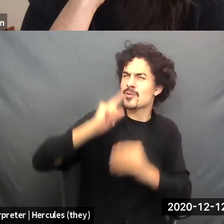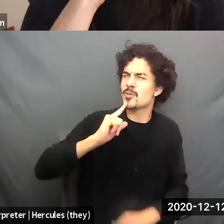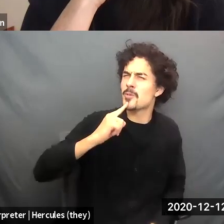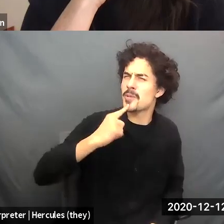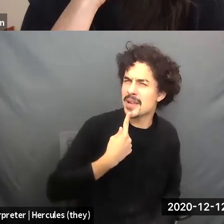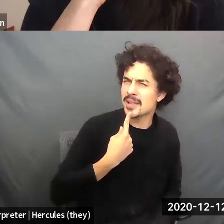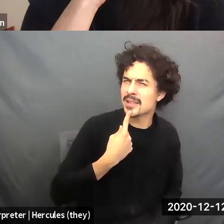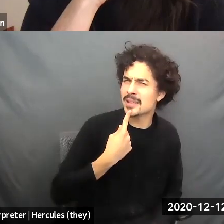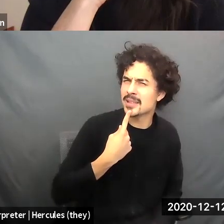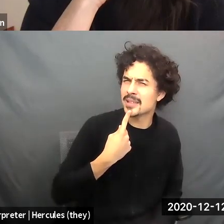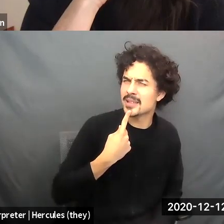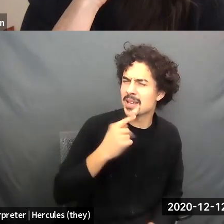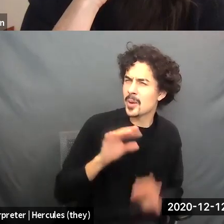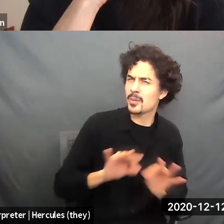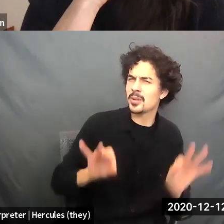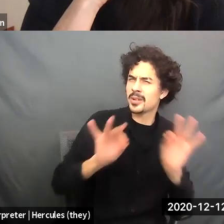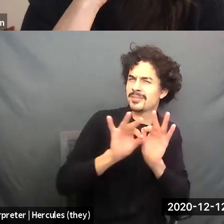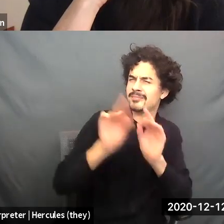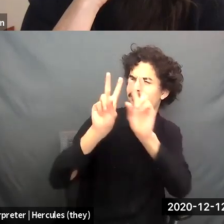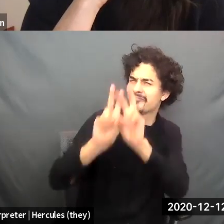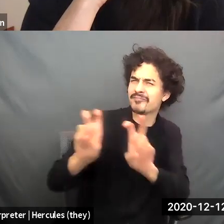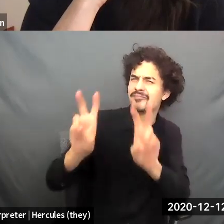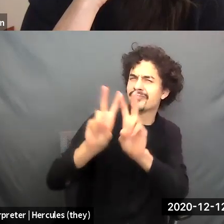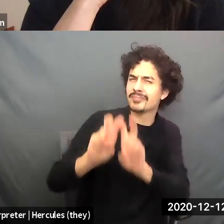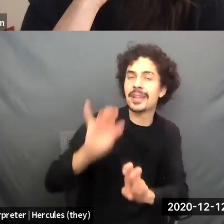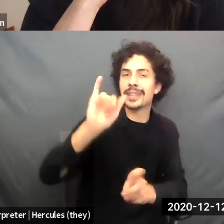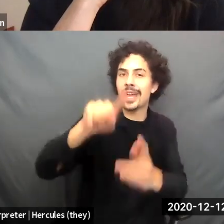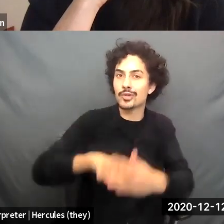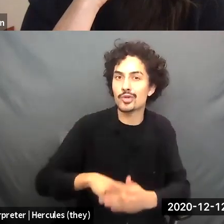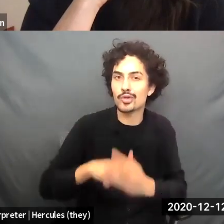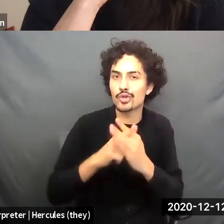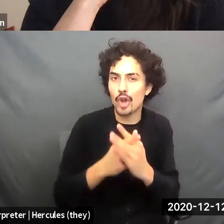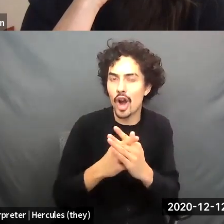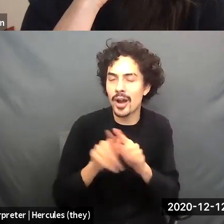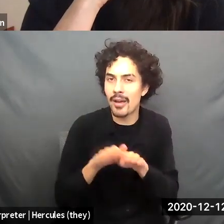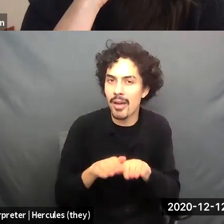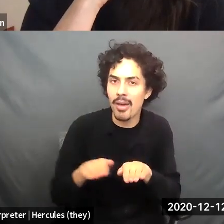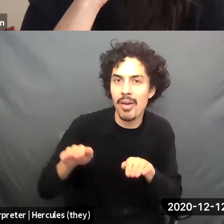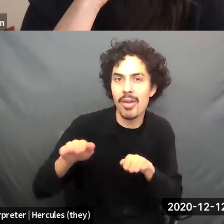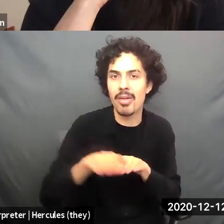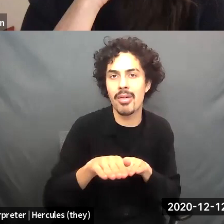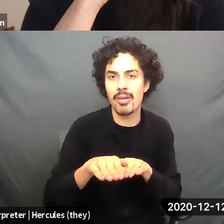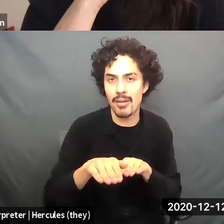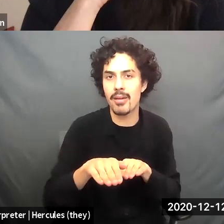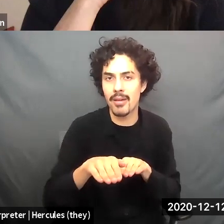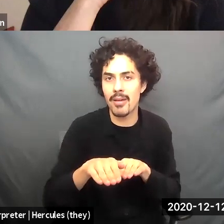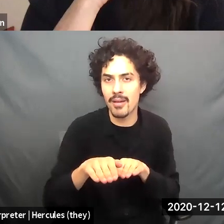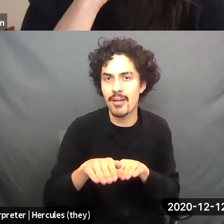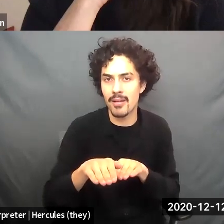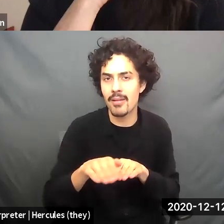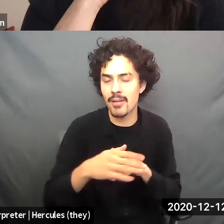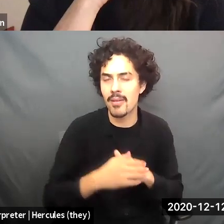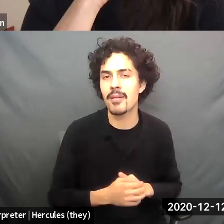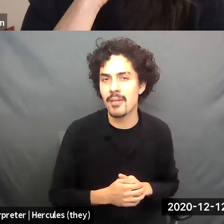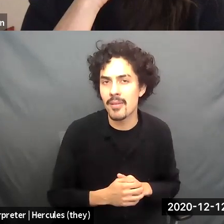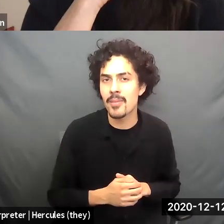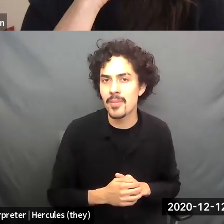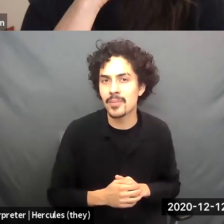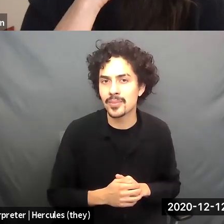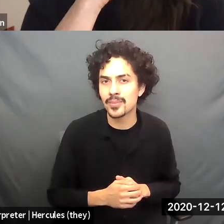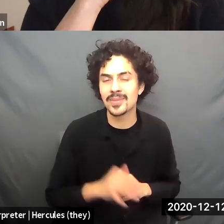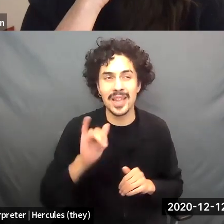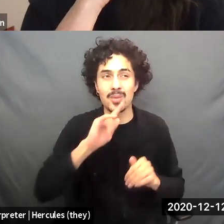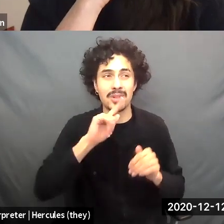and I think that's where the question is coming from, is another sort of starting place to think about how we might, um, how we might begin